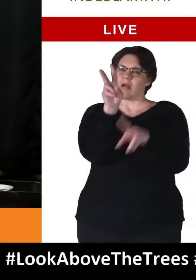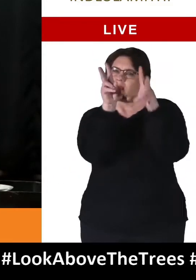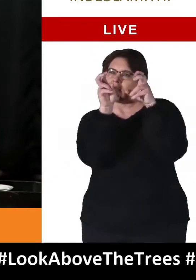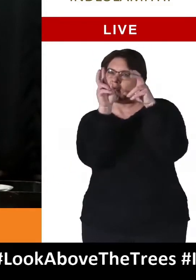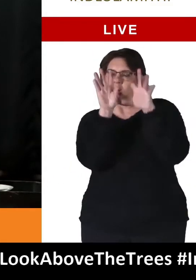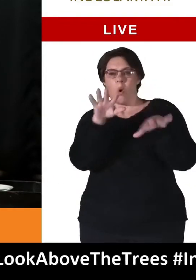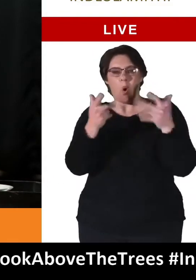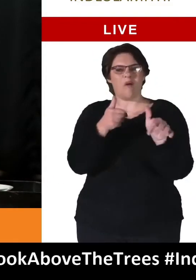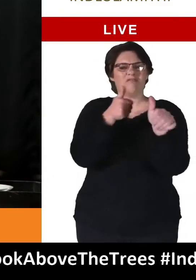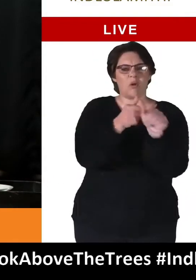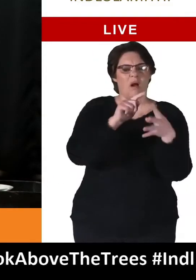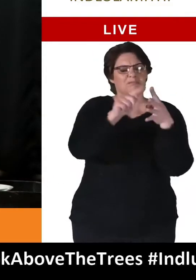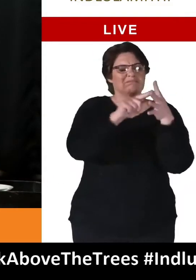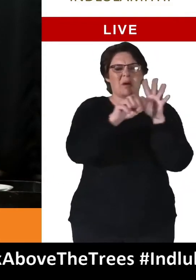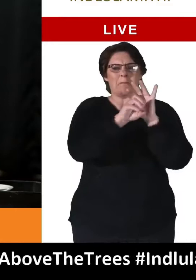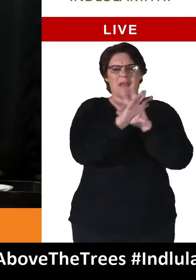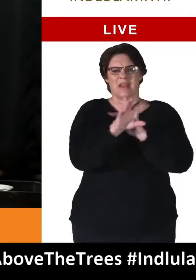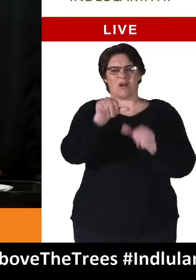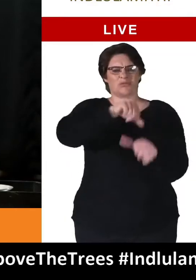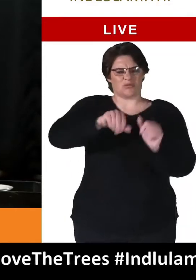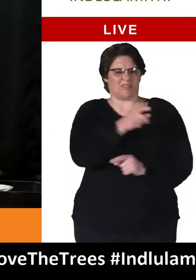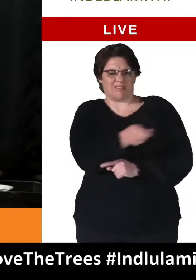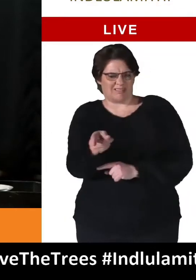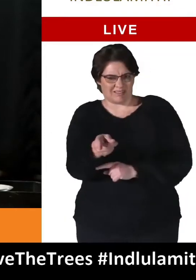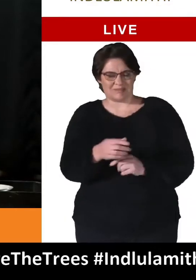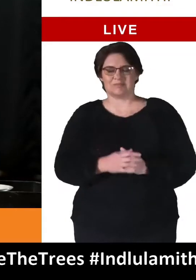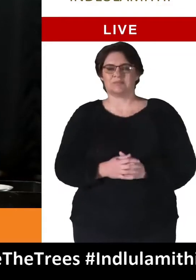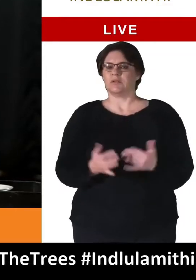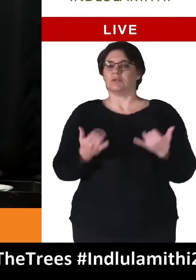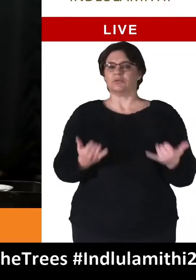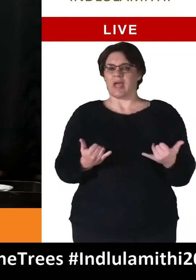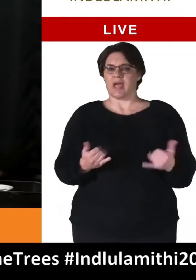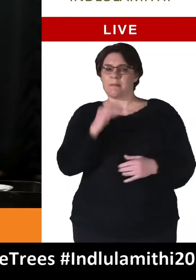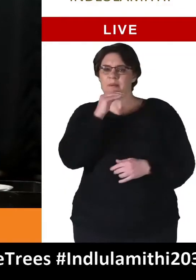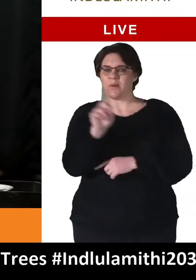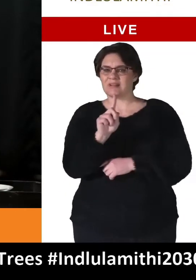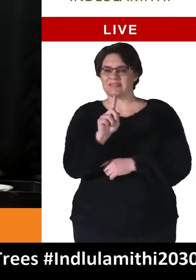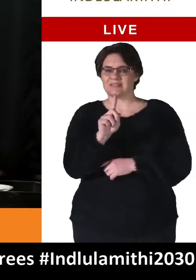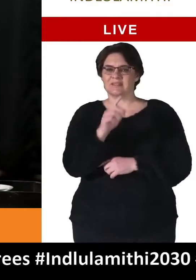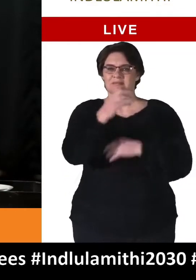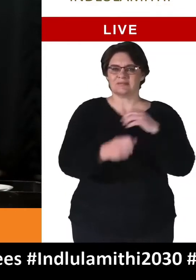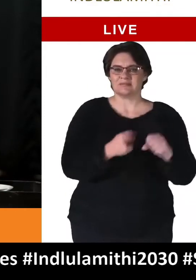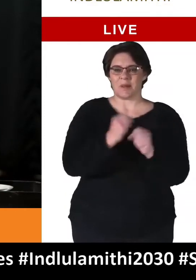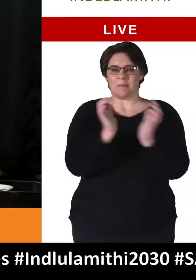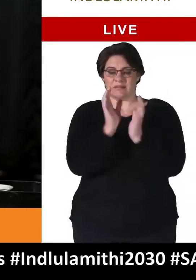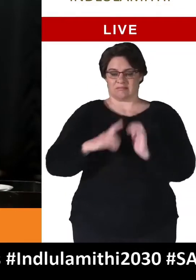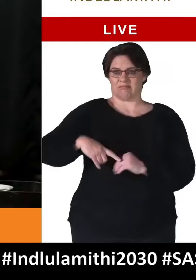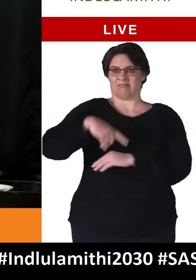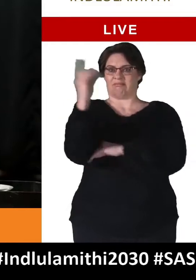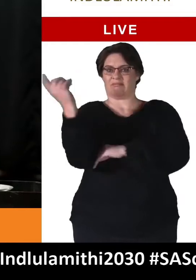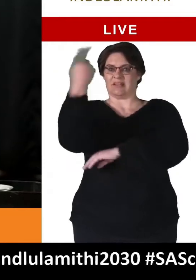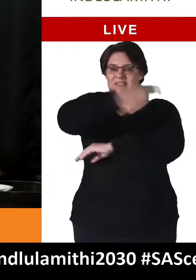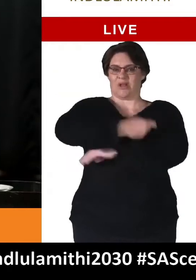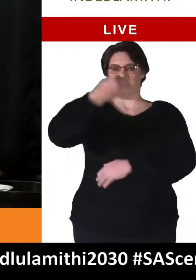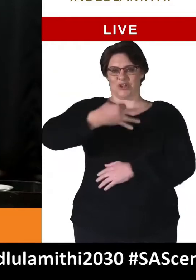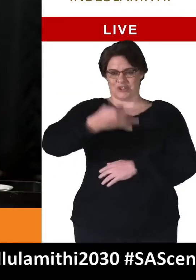following us in any other platform. Today marks our third annual Indlulamithi Day. It